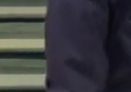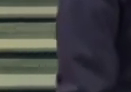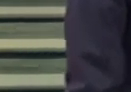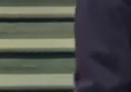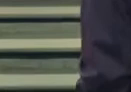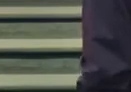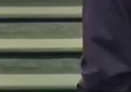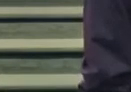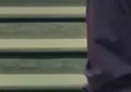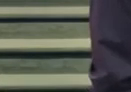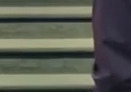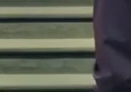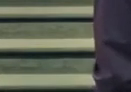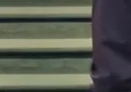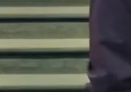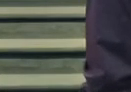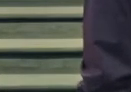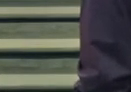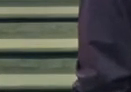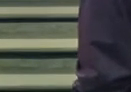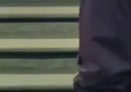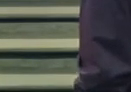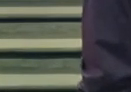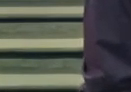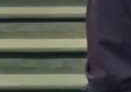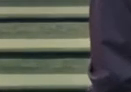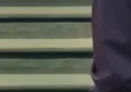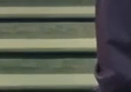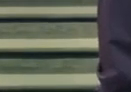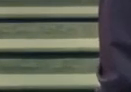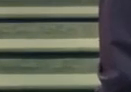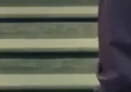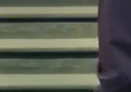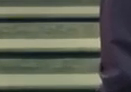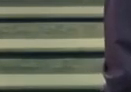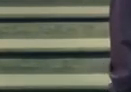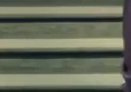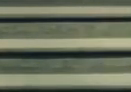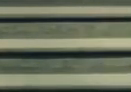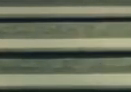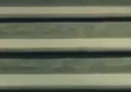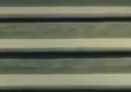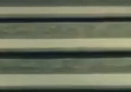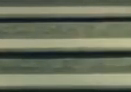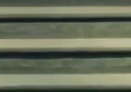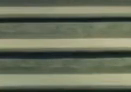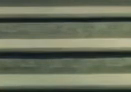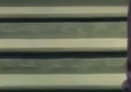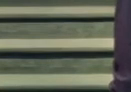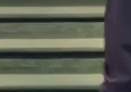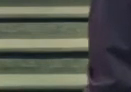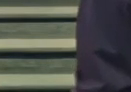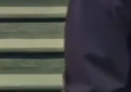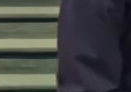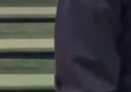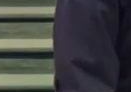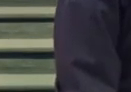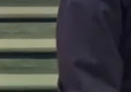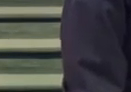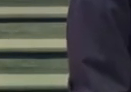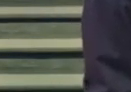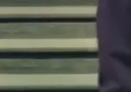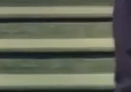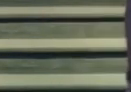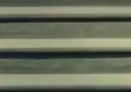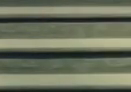be glad in it. And I think there's a kind of a cause and effect relationship there. that if I choose to rejoice in this day that God has